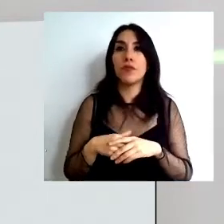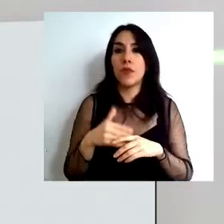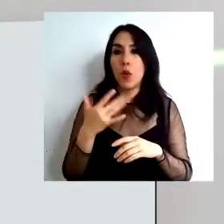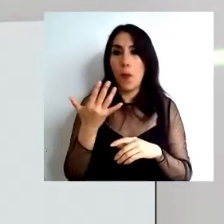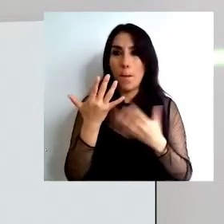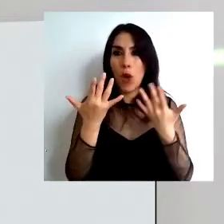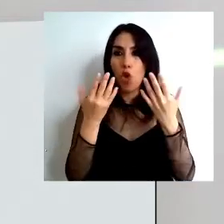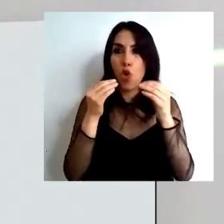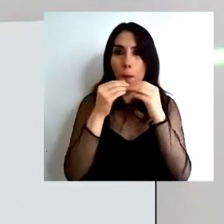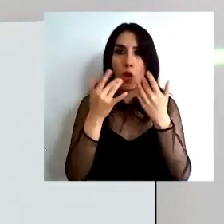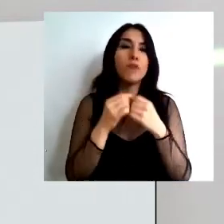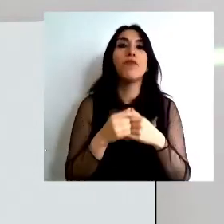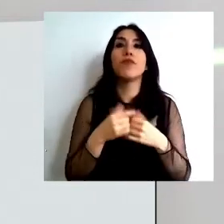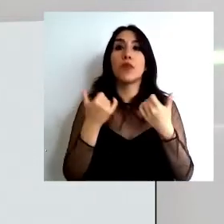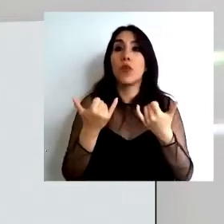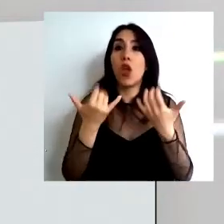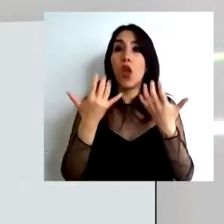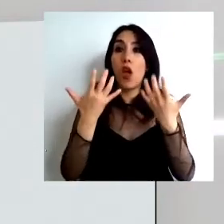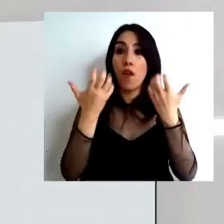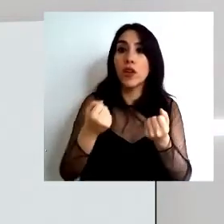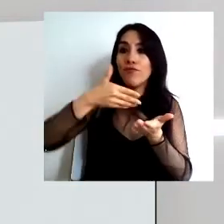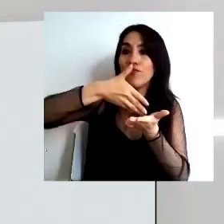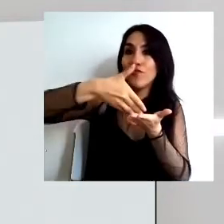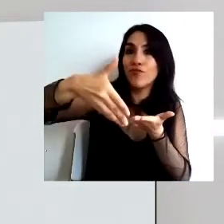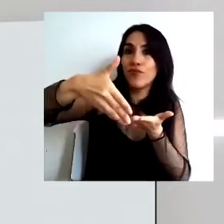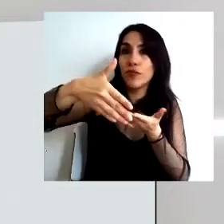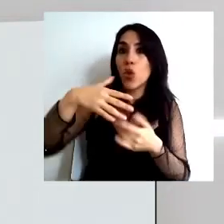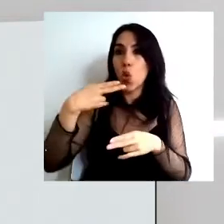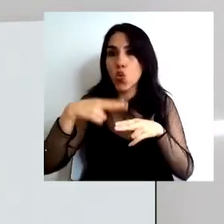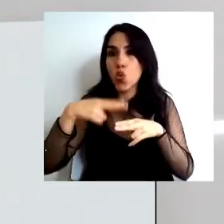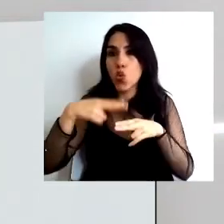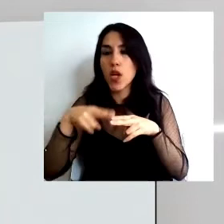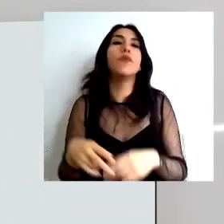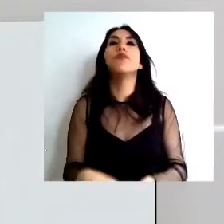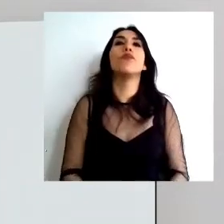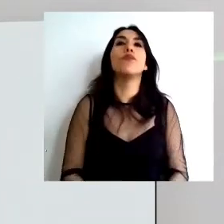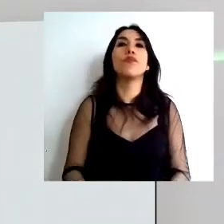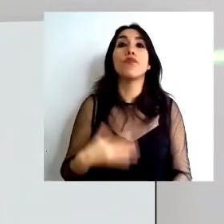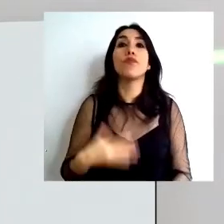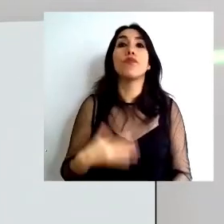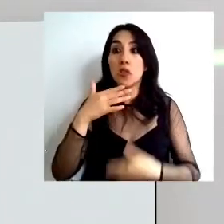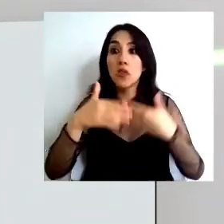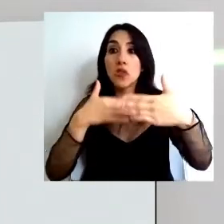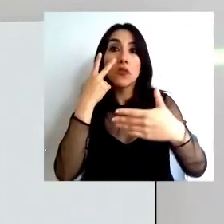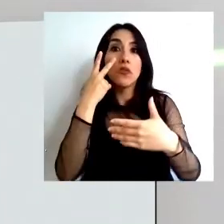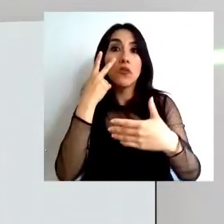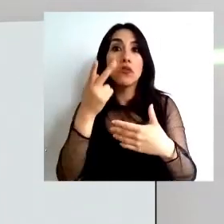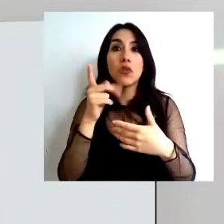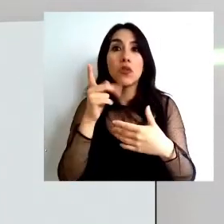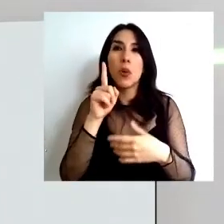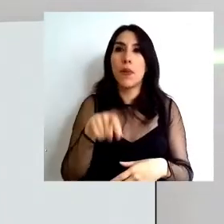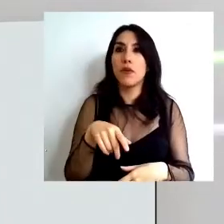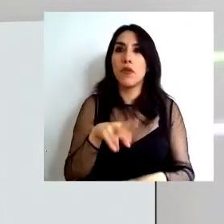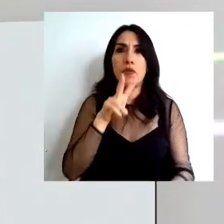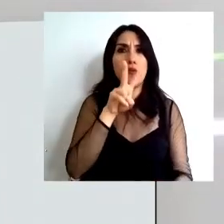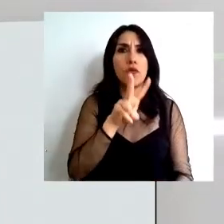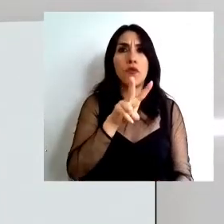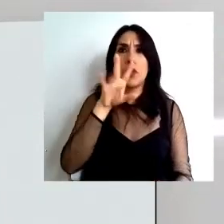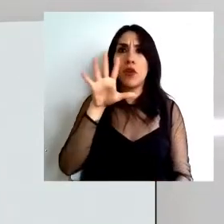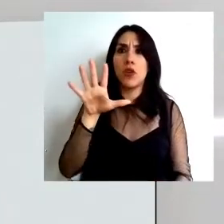we do not need to count also the 25 or 500 or 1,000 or 3,000, which one